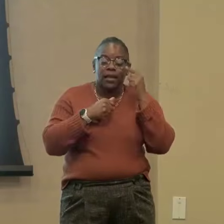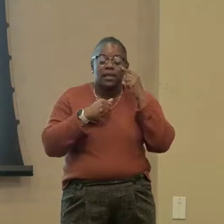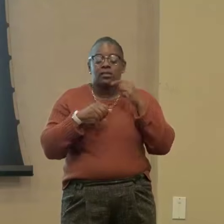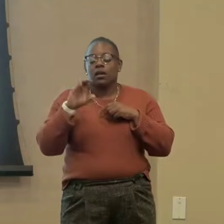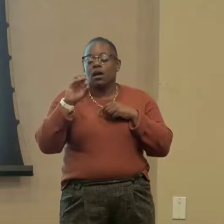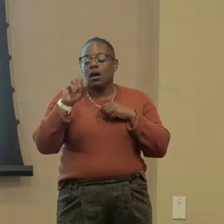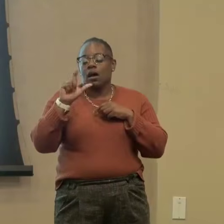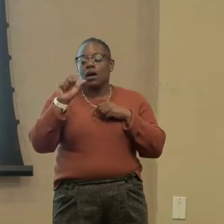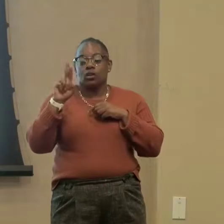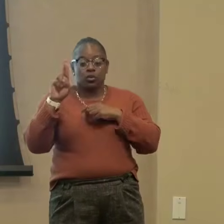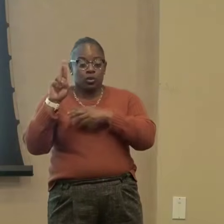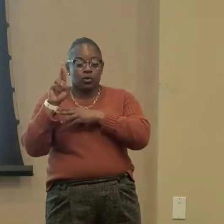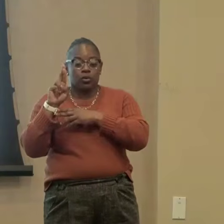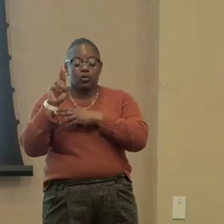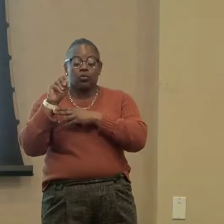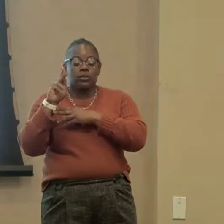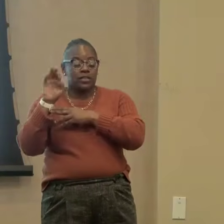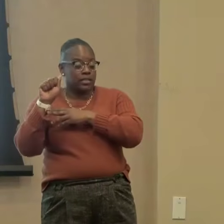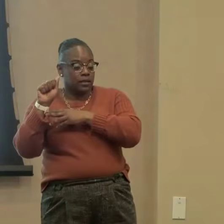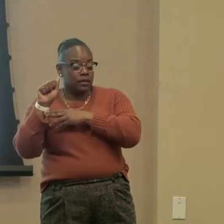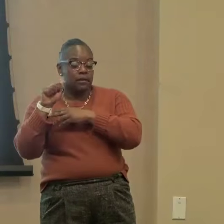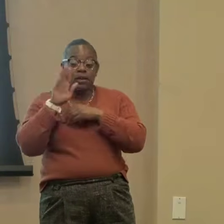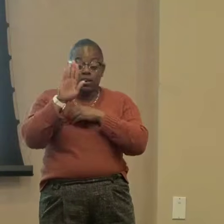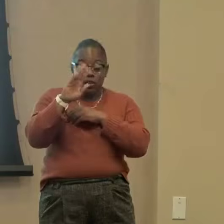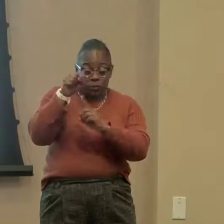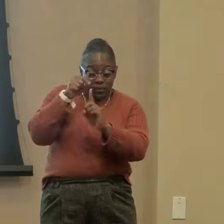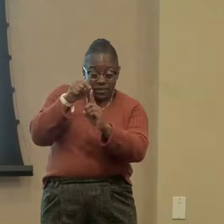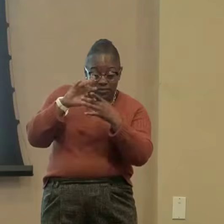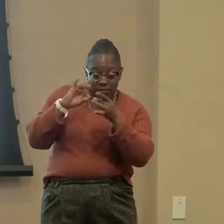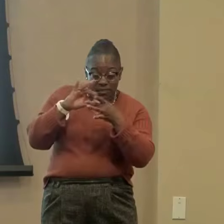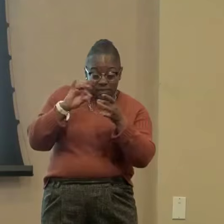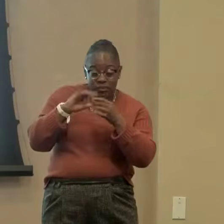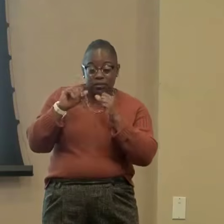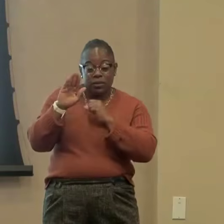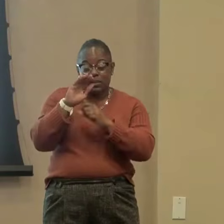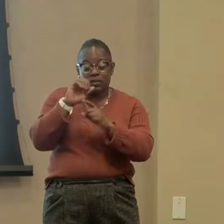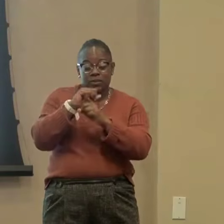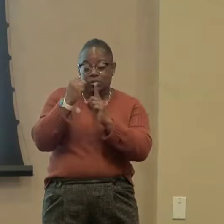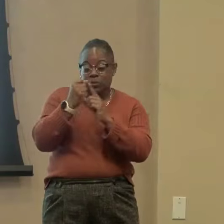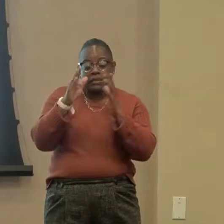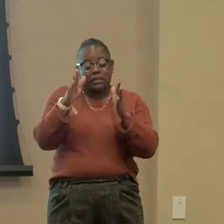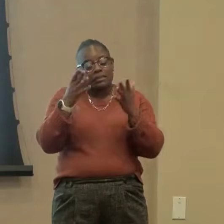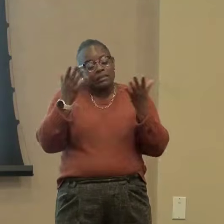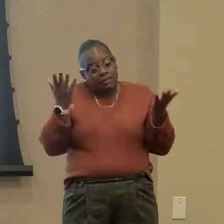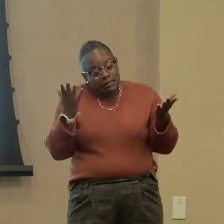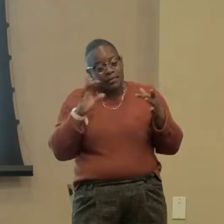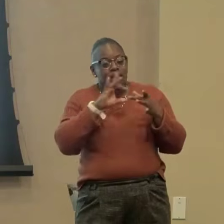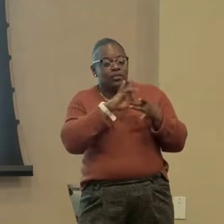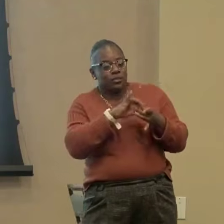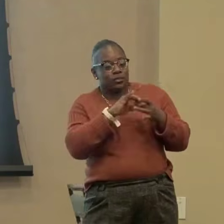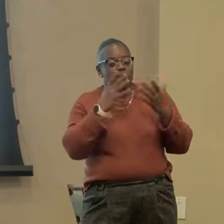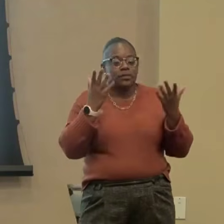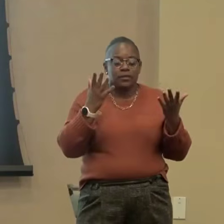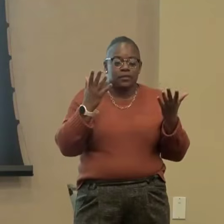rosacea. So I won't comment on if your particular example is or related to,